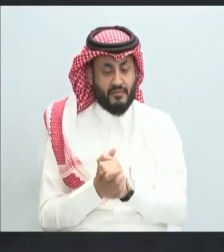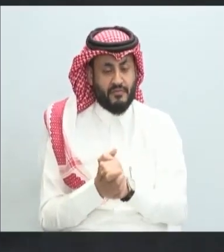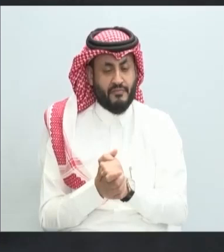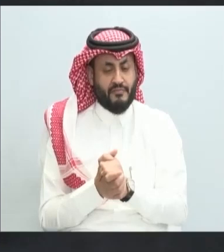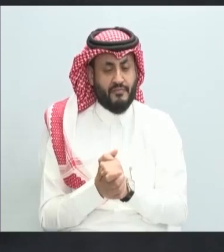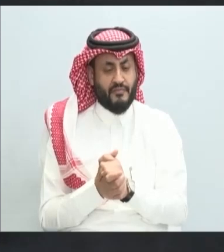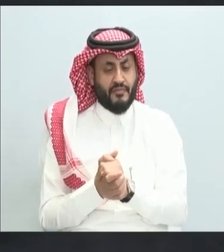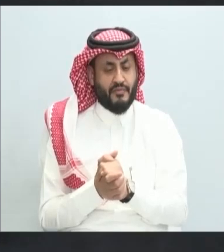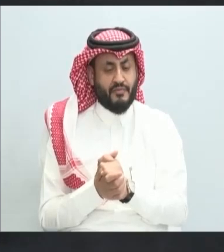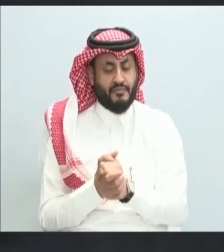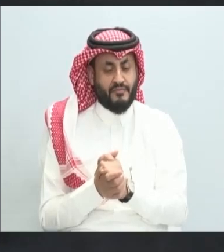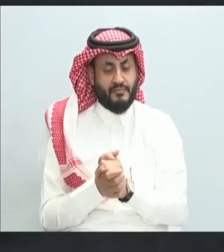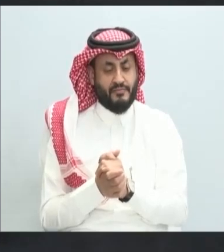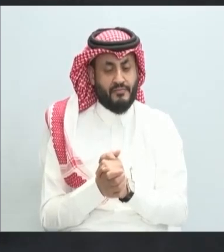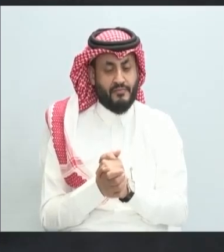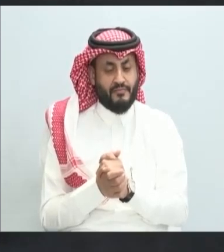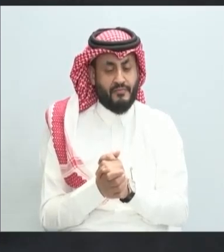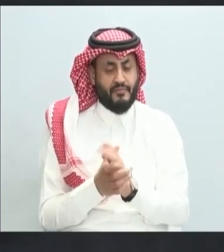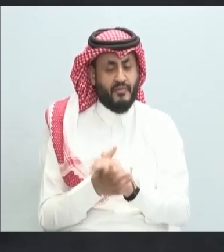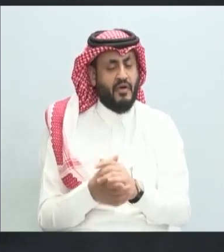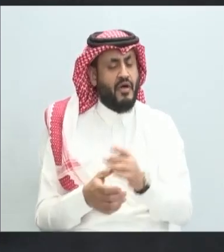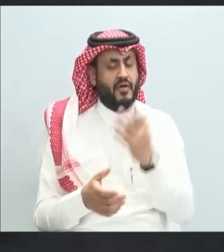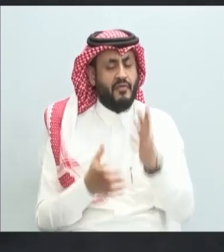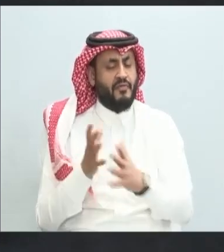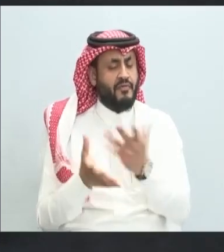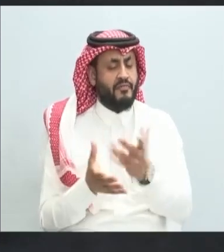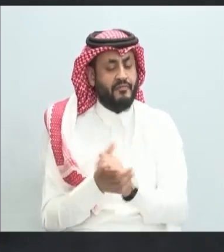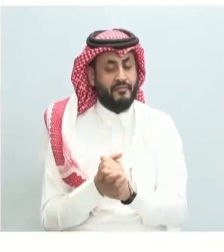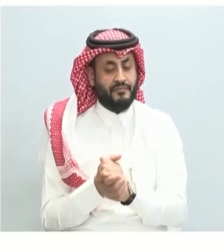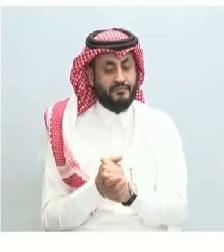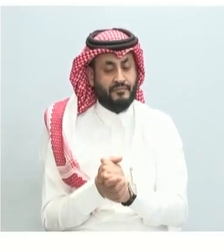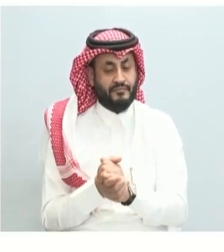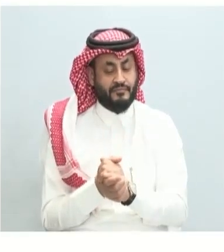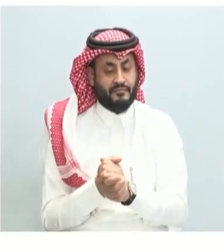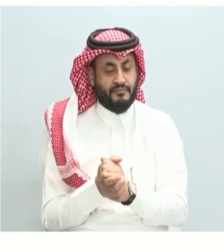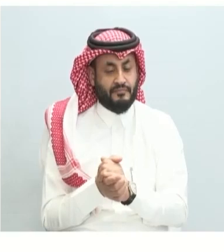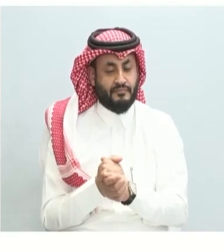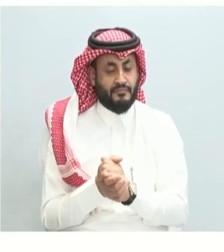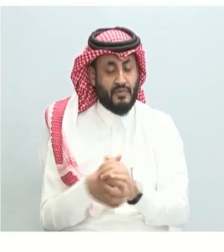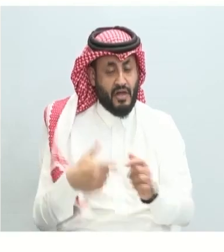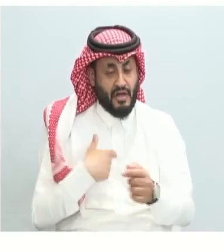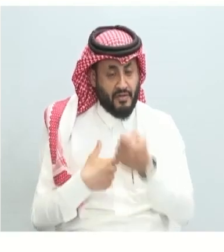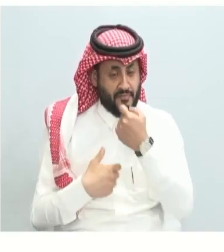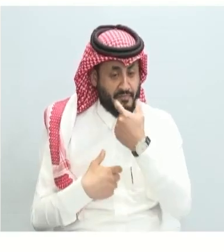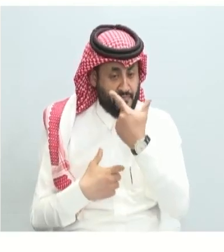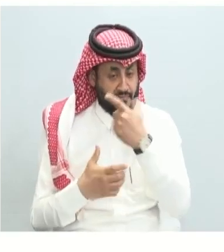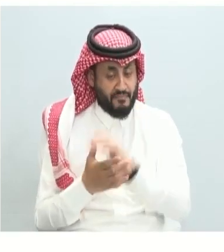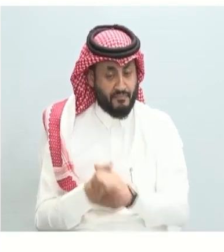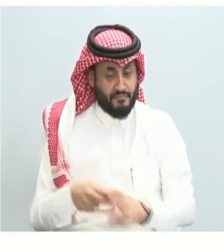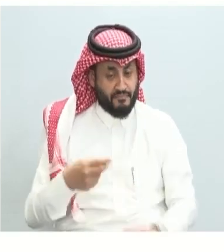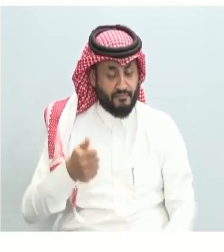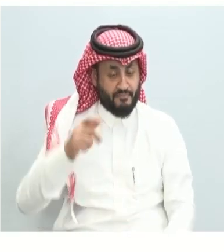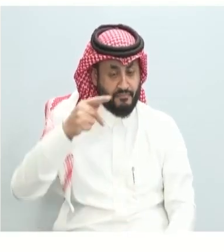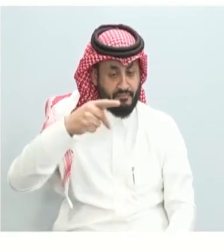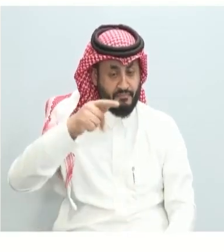did Kenan say in his diary. He said that I am happy. I am